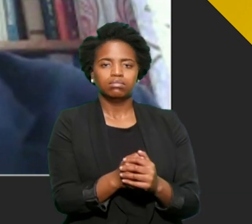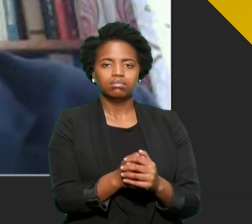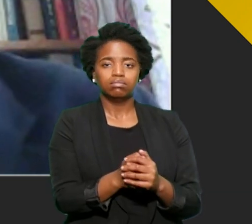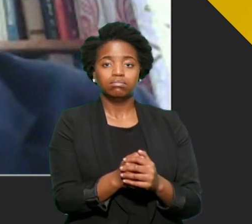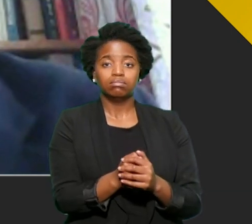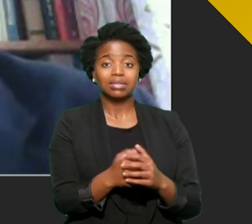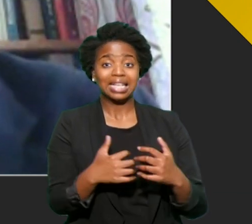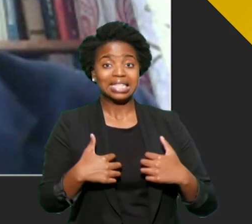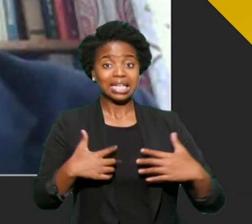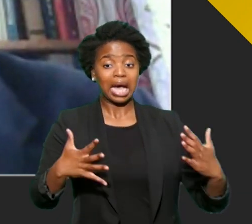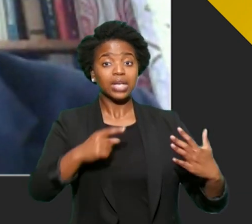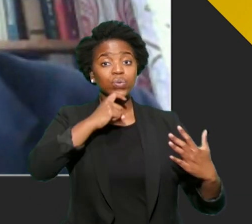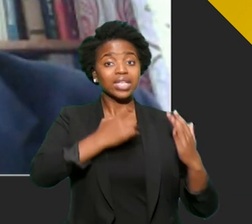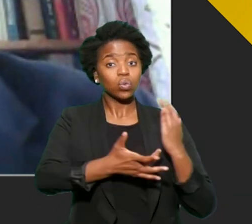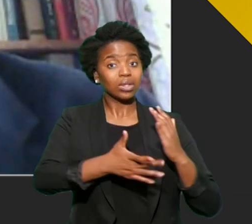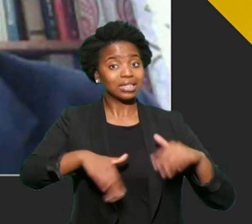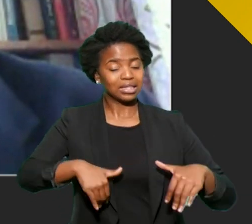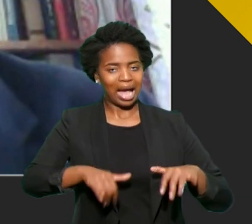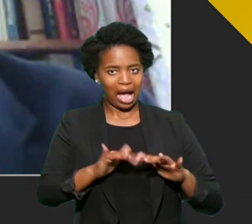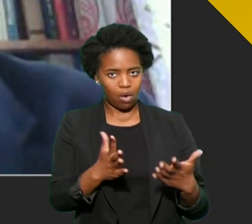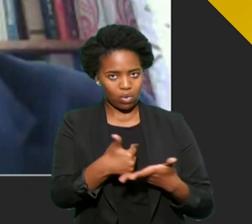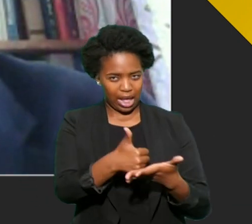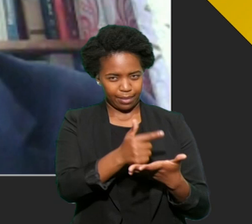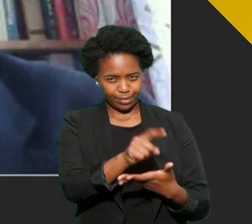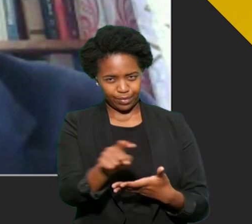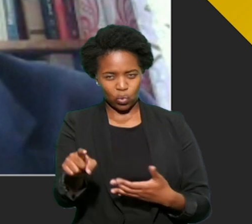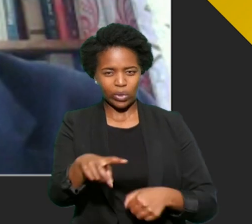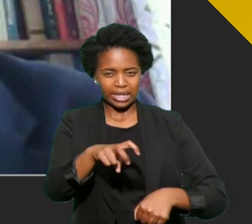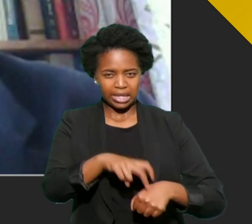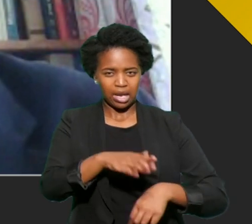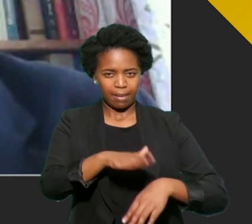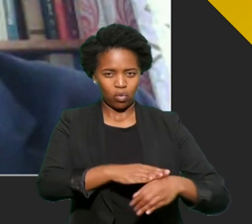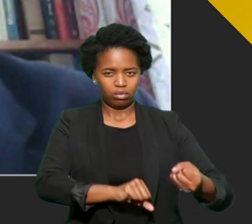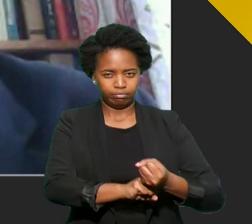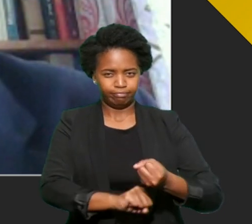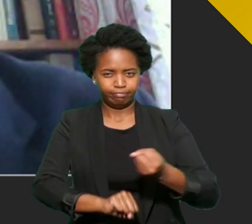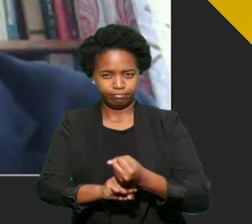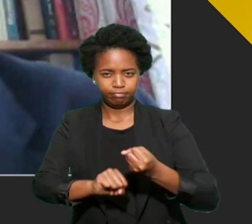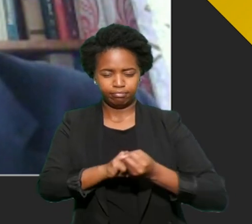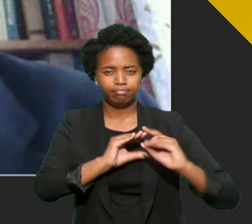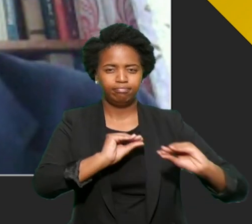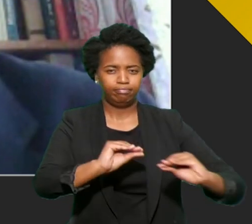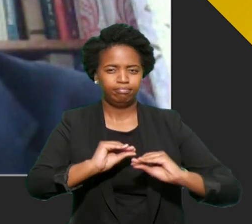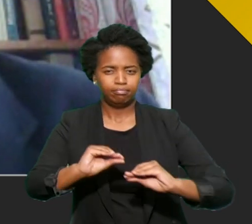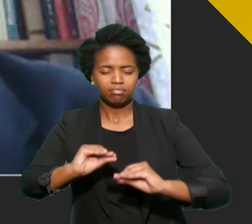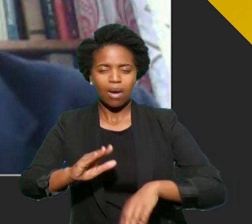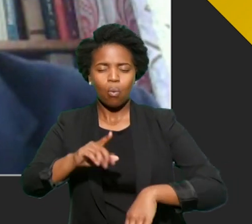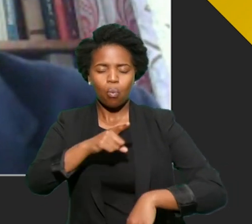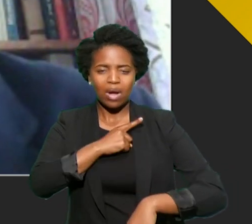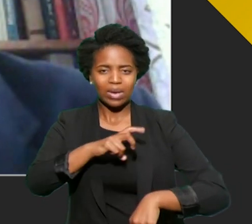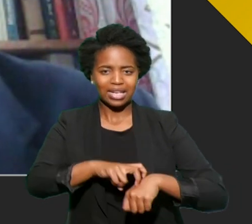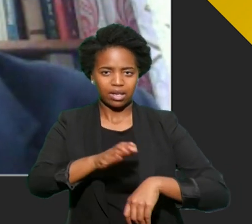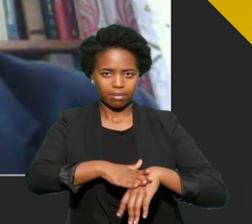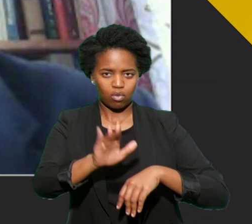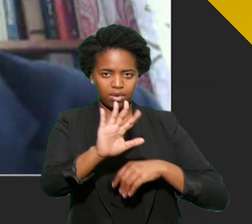services becoming online and virtual, there would be a greater need for software developers, programmers, people who